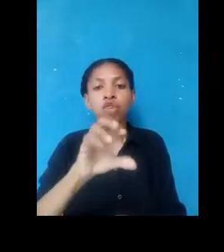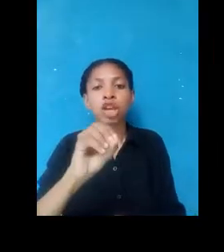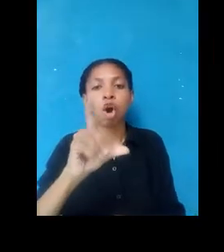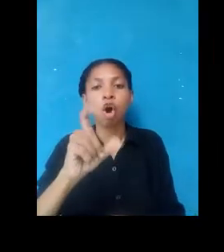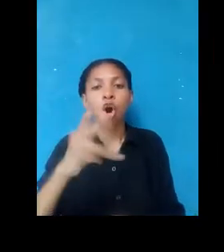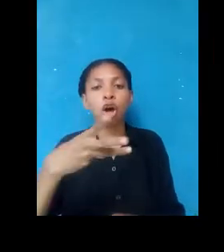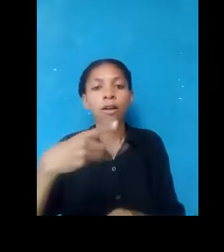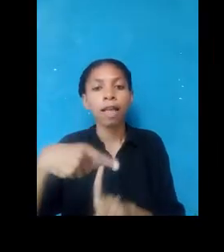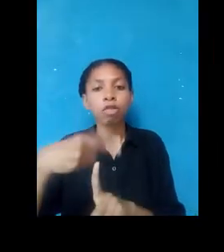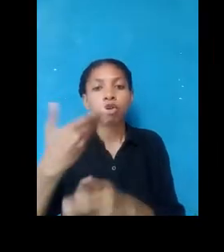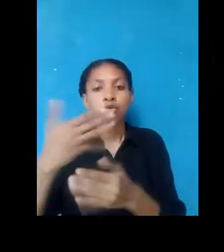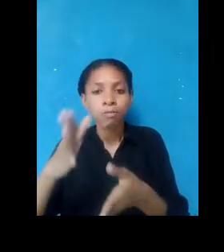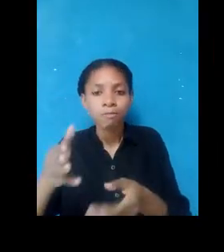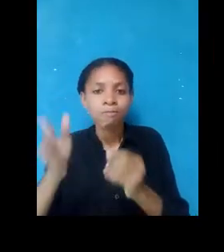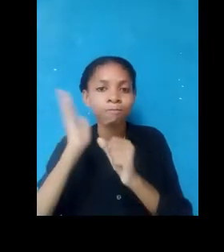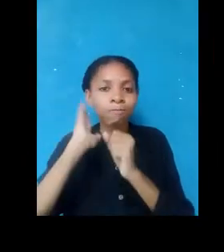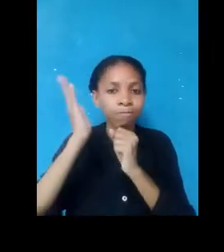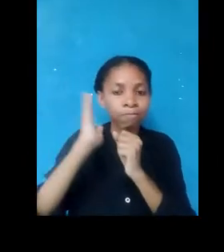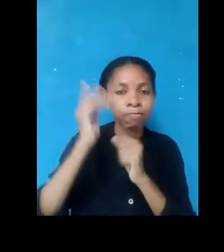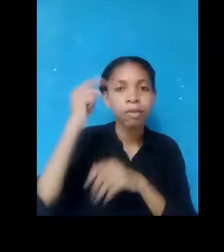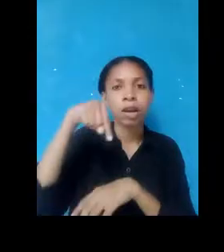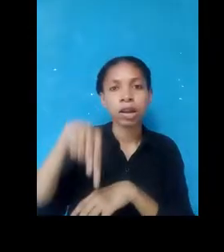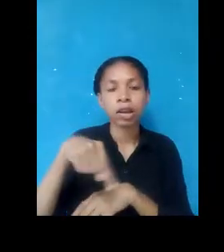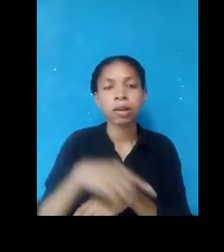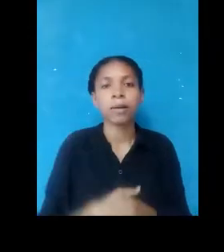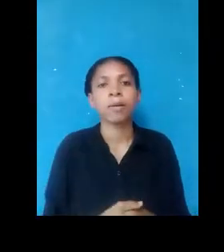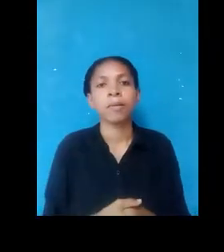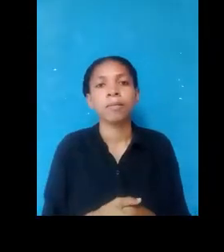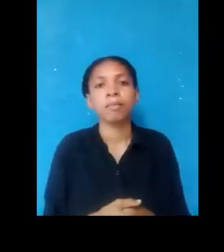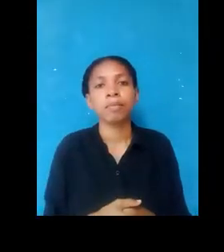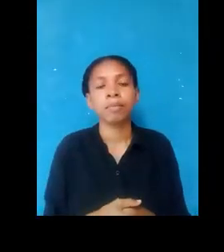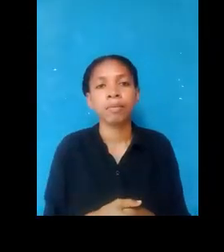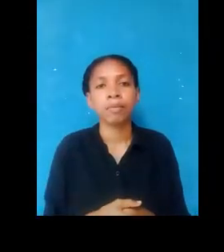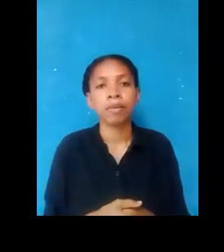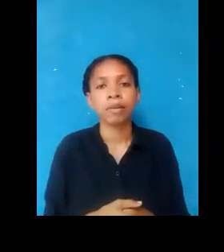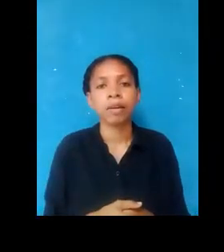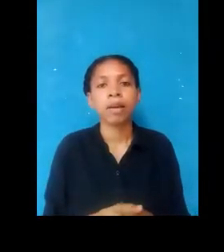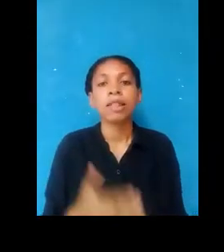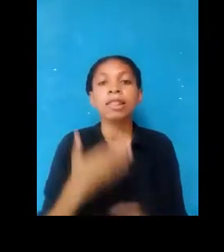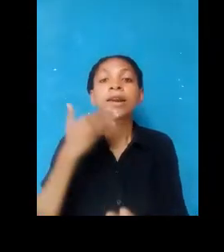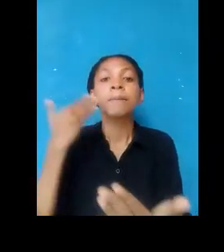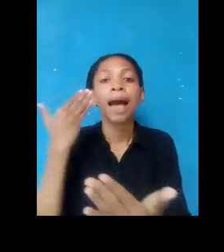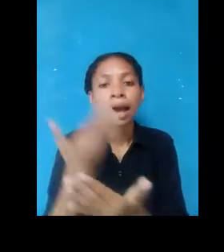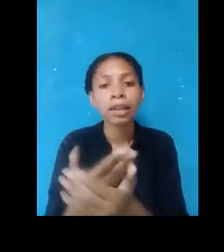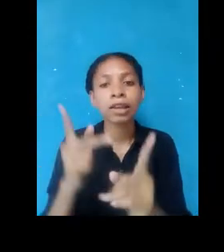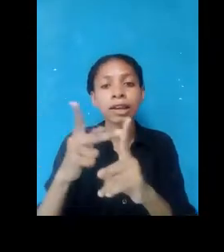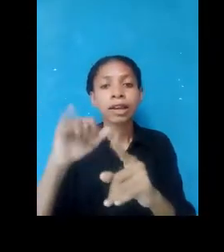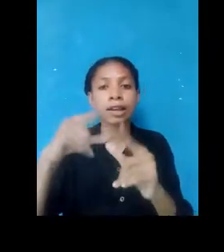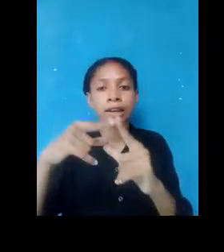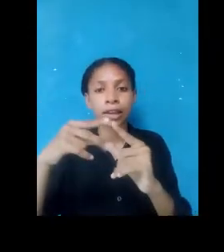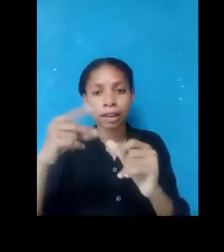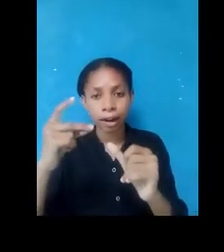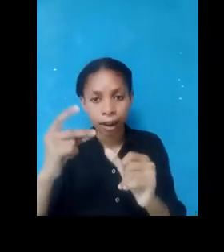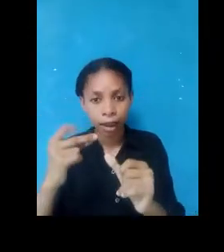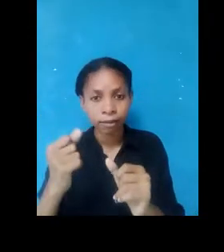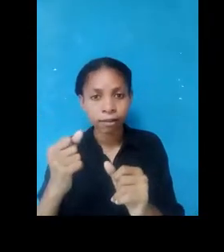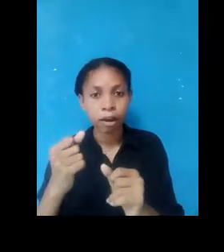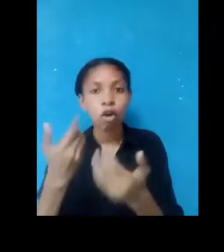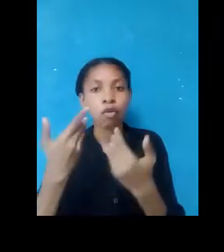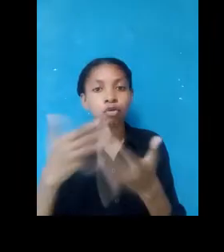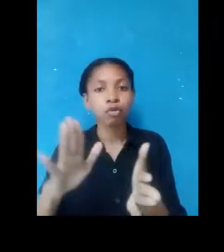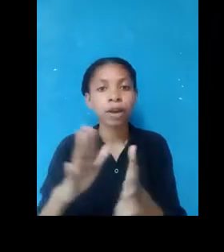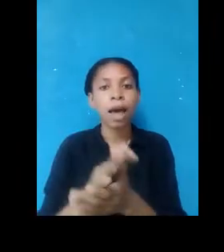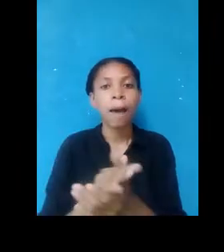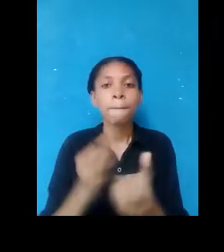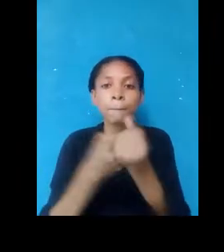A heartfelt thank you to our moderator, Hirasmando, for skillfully guiding the conversation with clarity, warmth, and